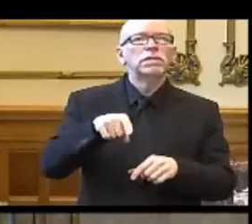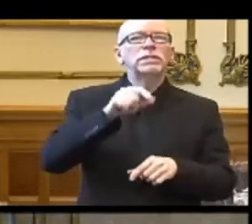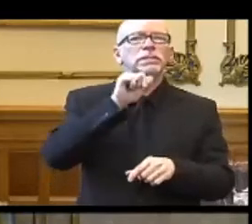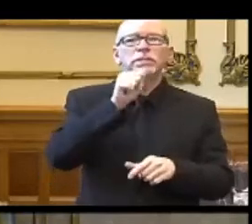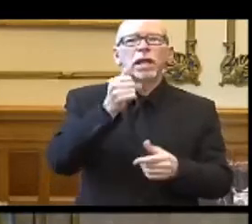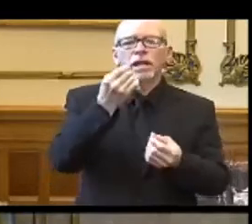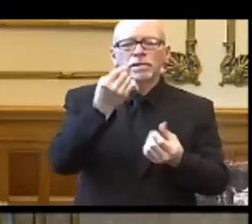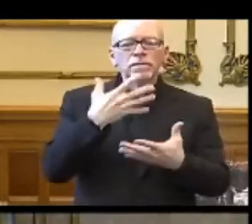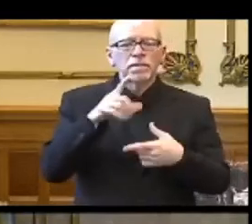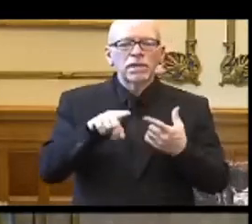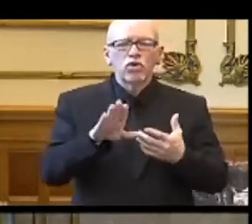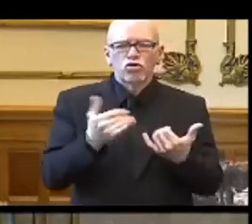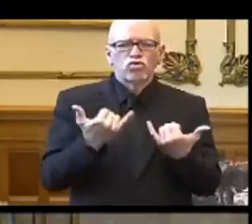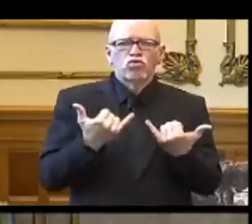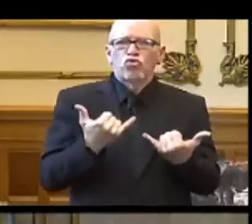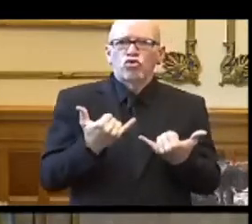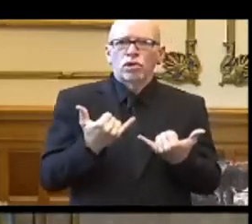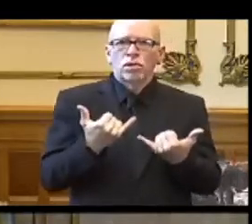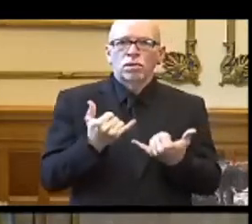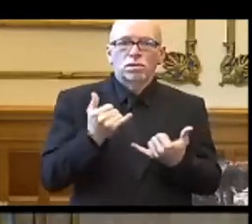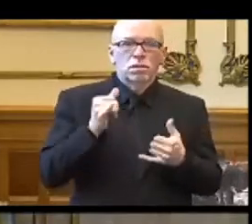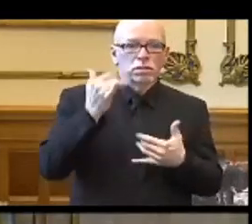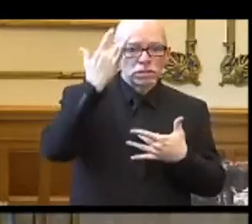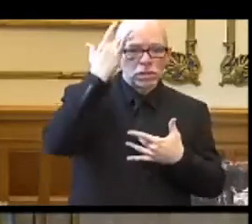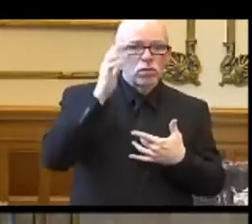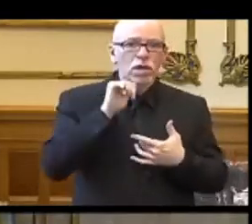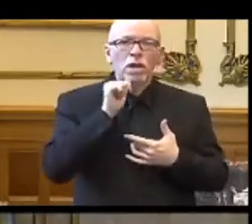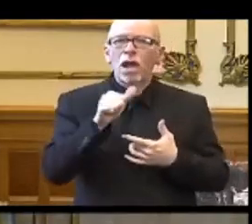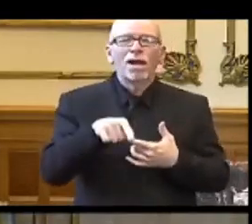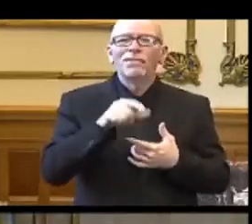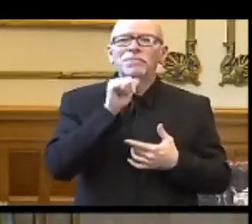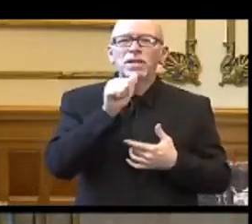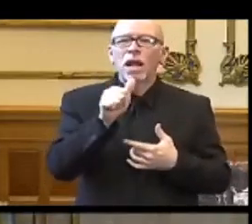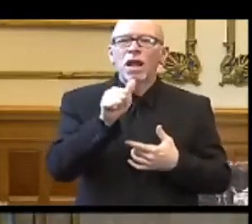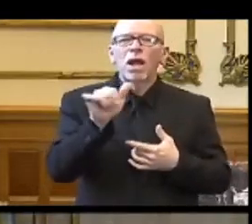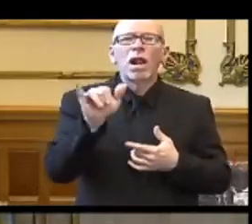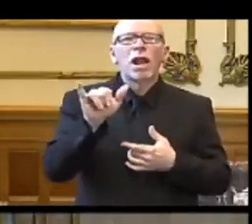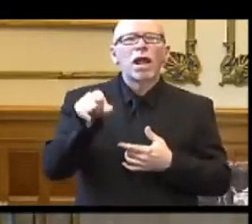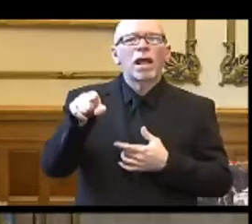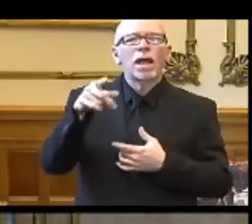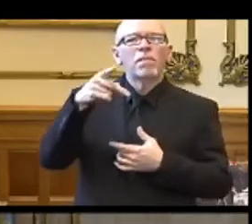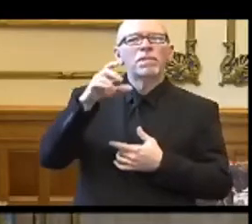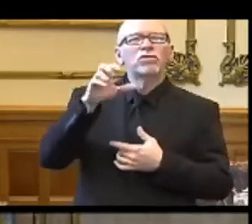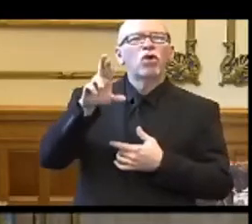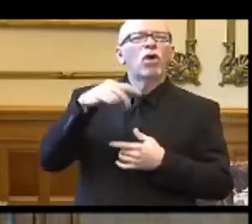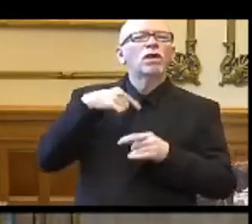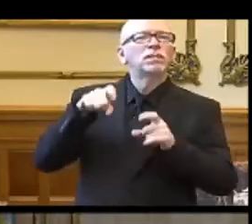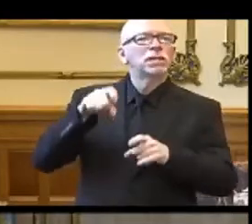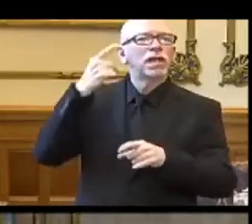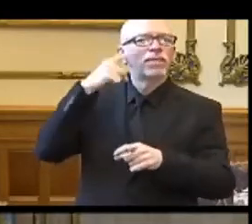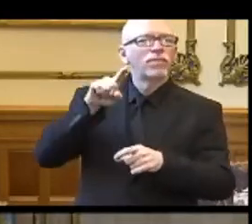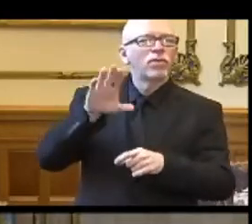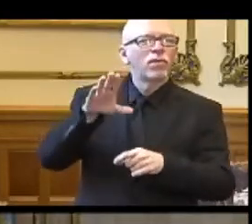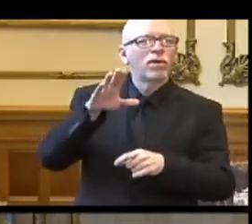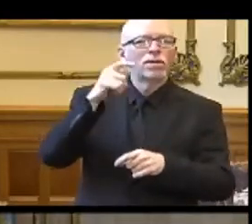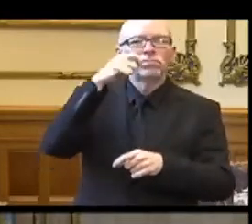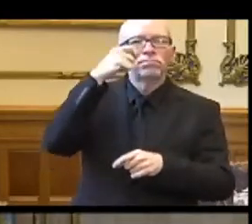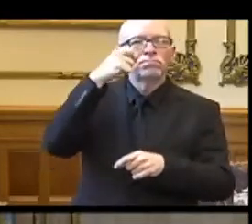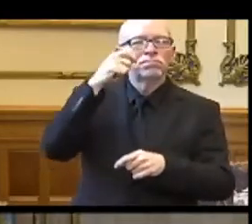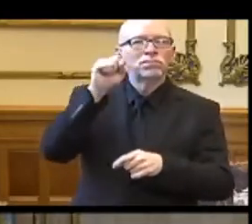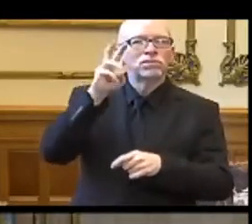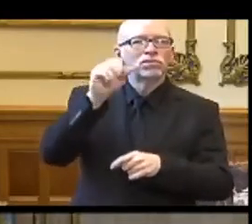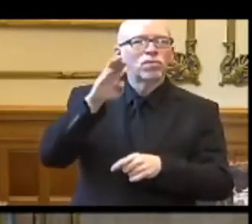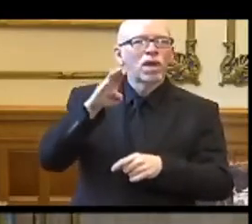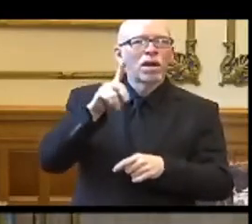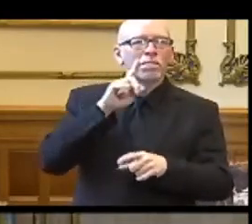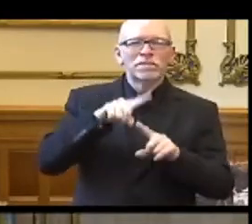an individual's current state, whether they're infected. It's not like the PCR that we do for the nasal pharyngeal